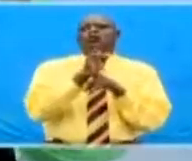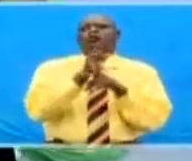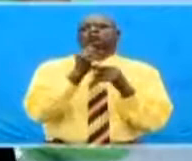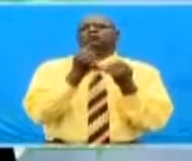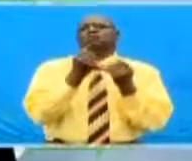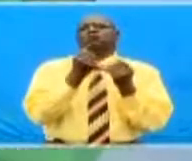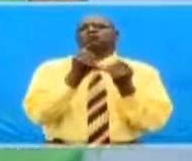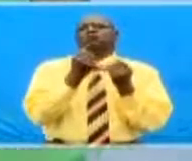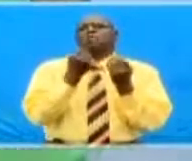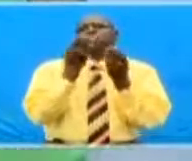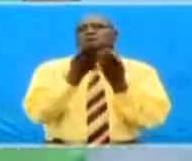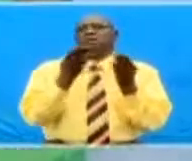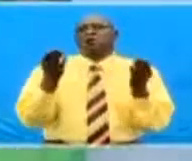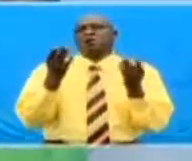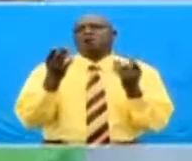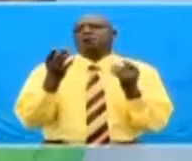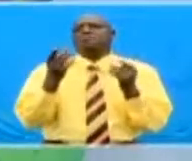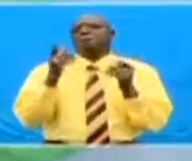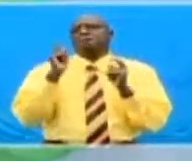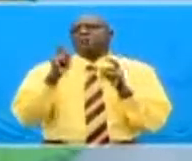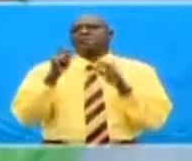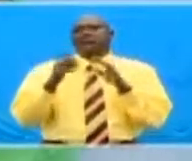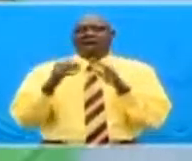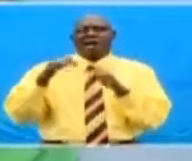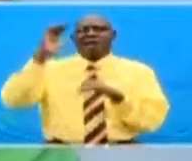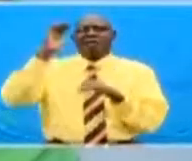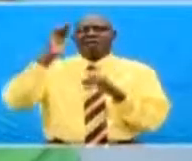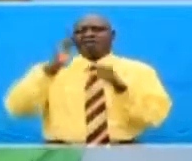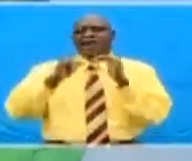must be not higher than this level. And